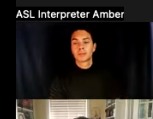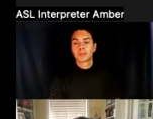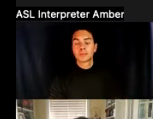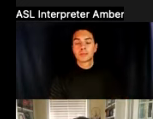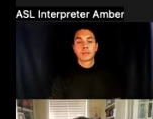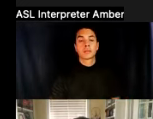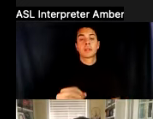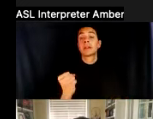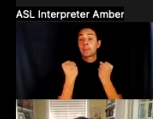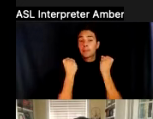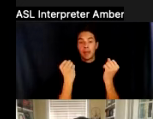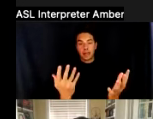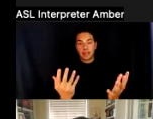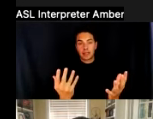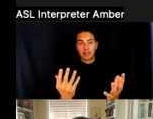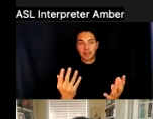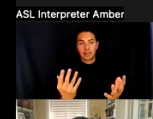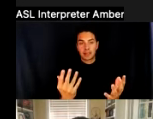organizations.